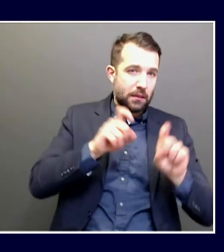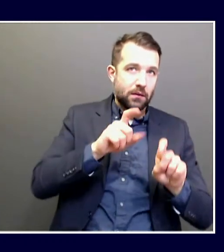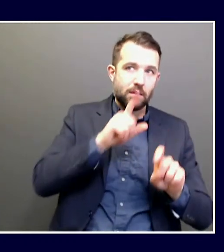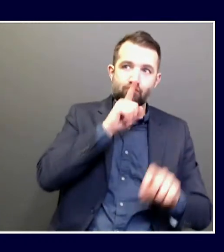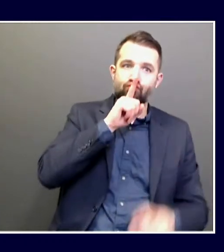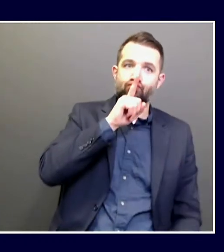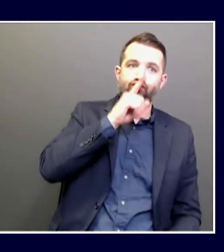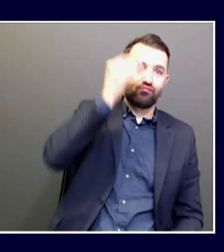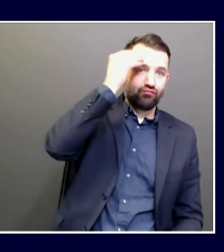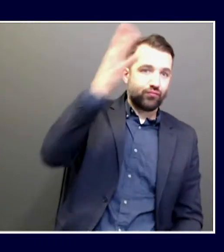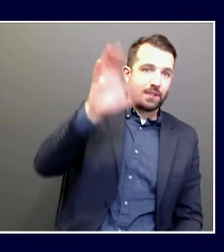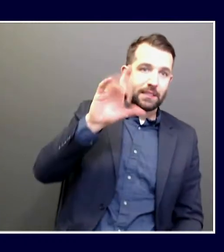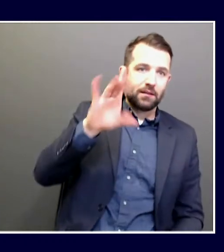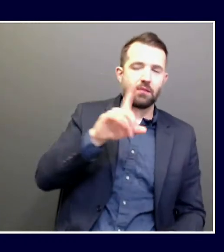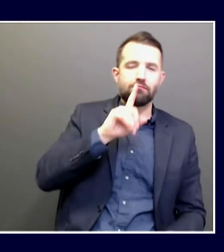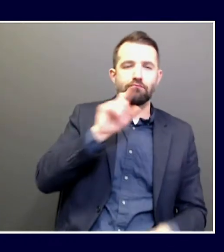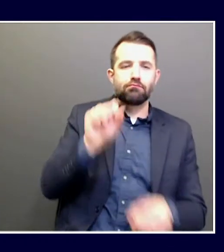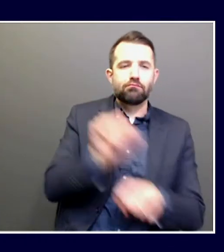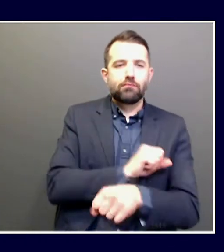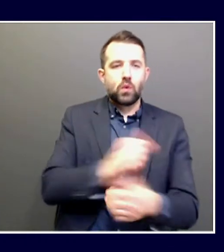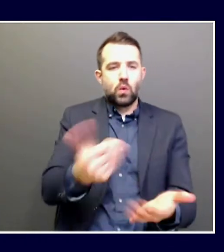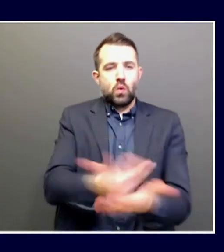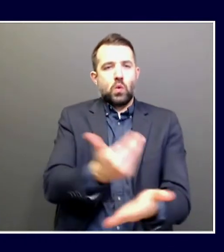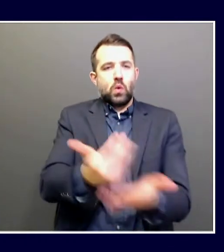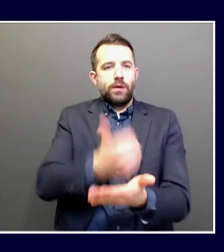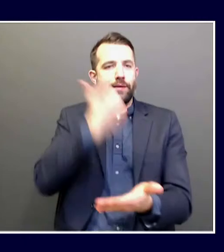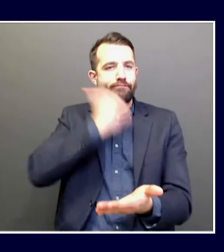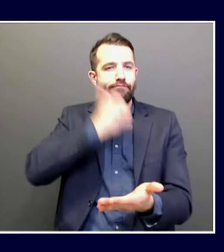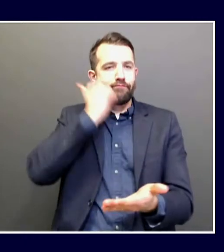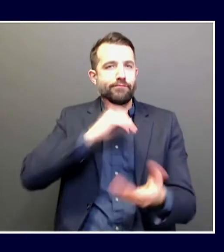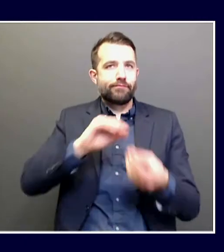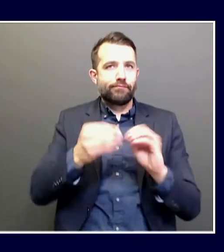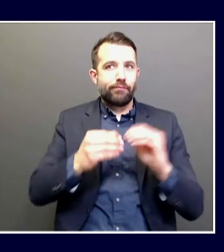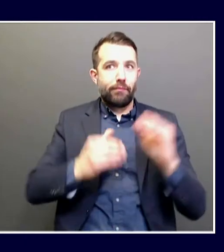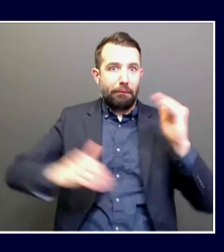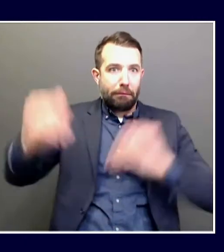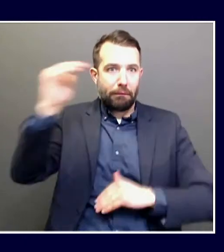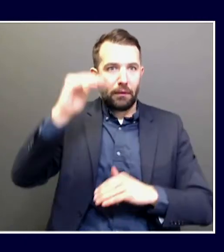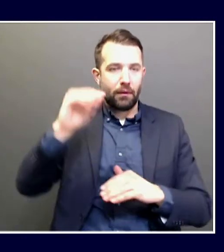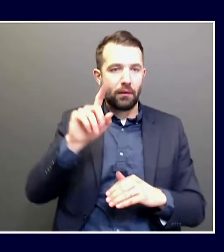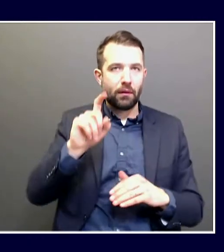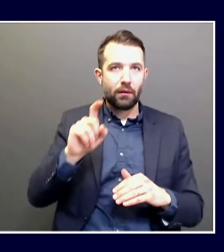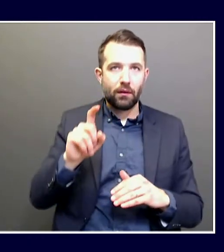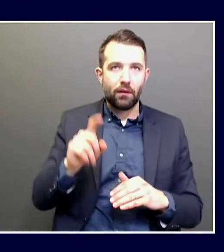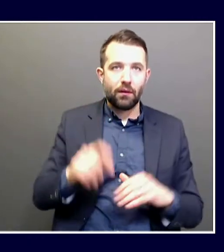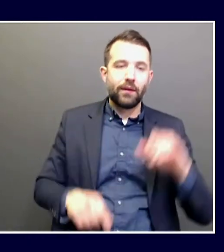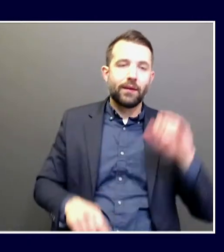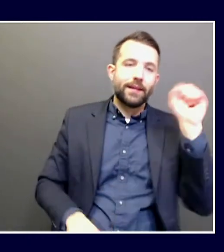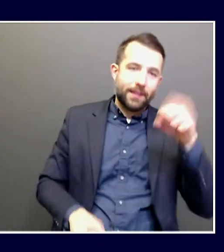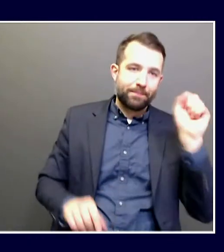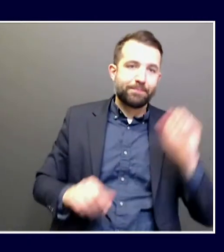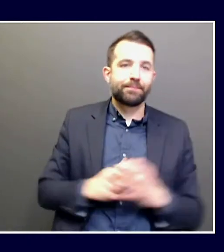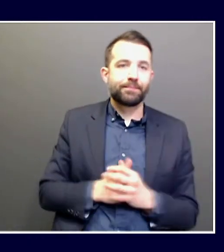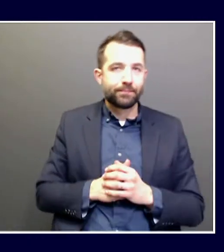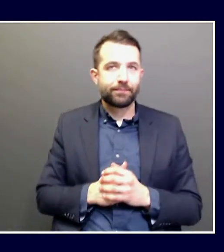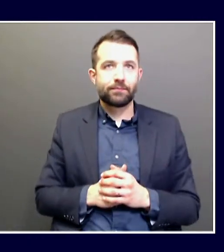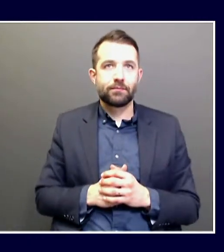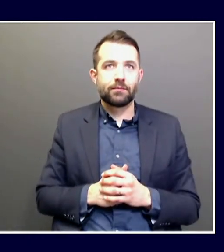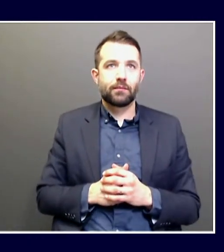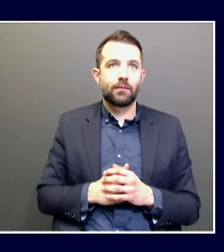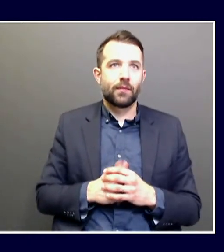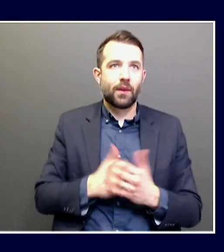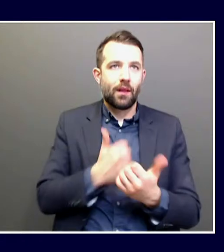much higher. Yes. Okay. And I love yes or no questions, Amy. However, but a